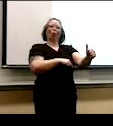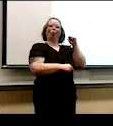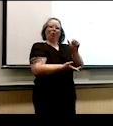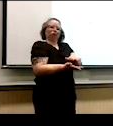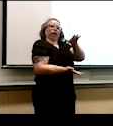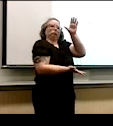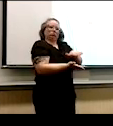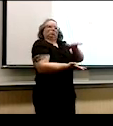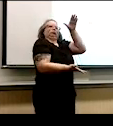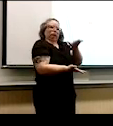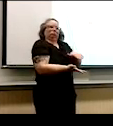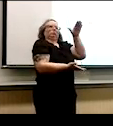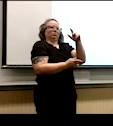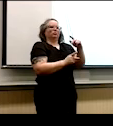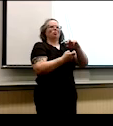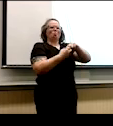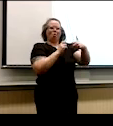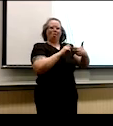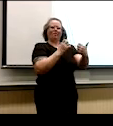had did